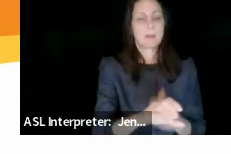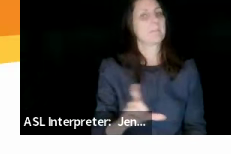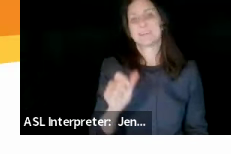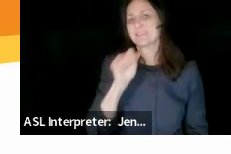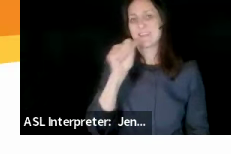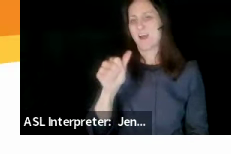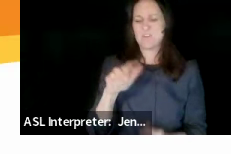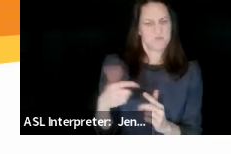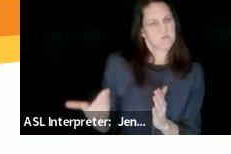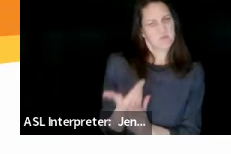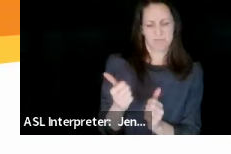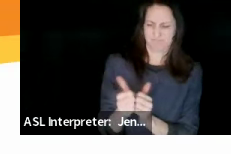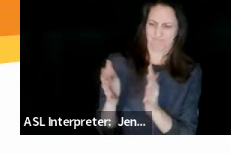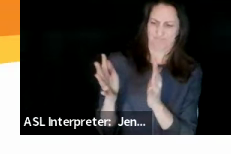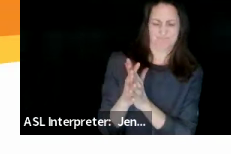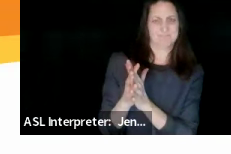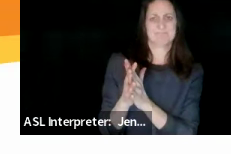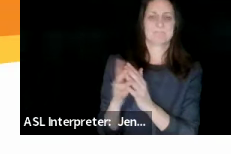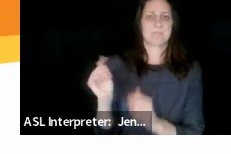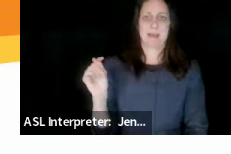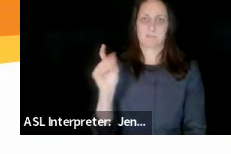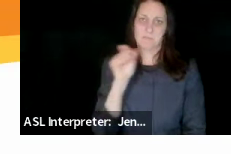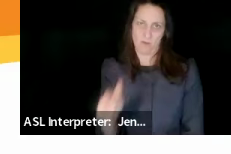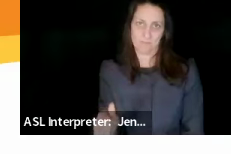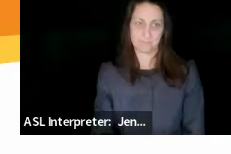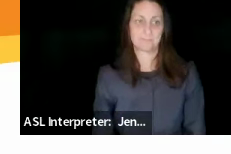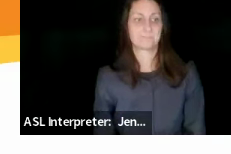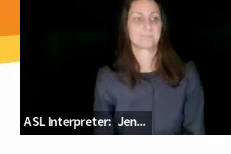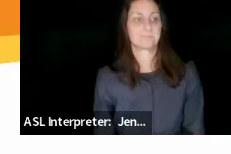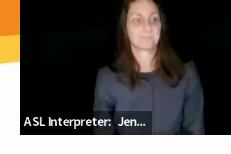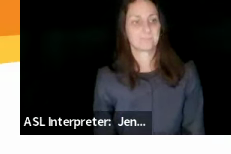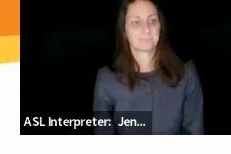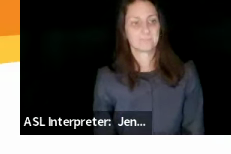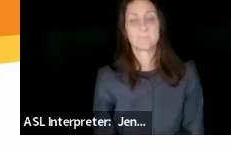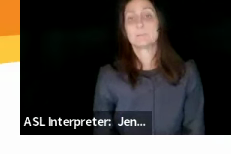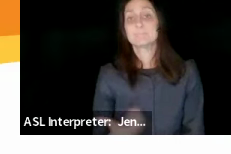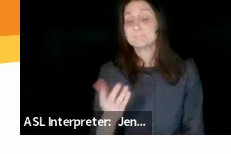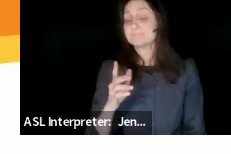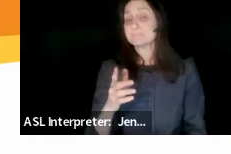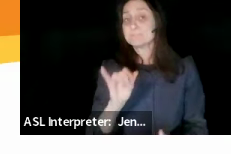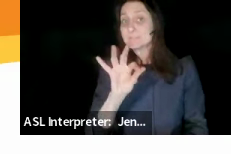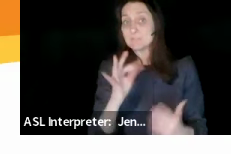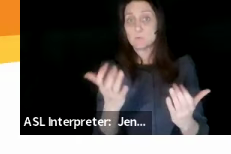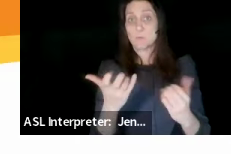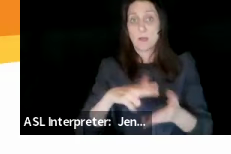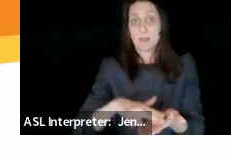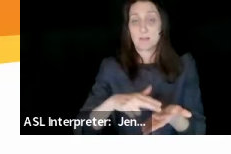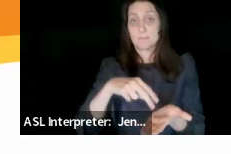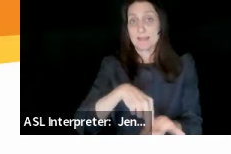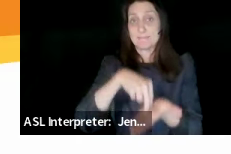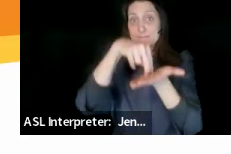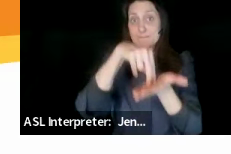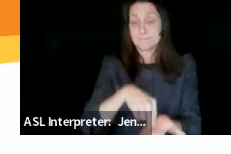one. Similarly, if you're requesting what we see often is a lift or an elevator, the equipment itself